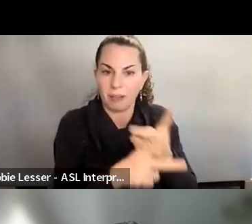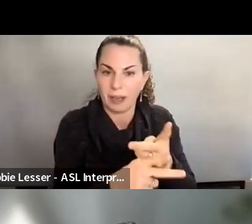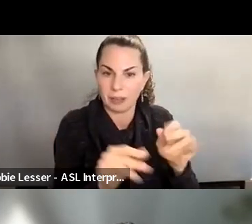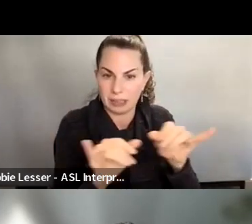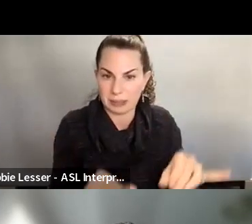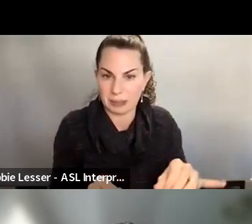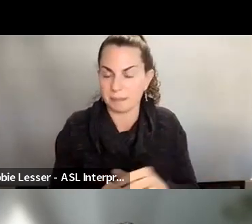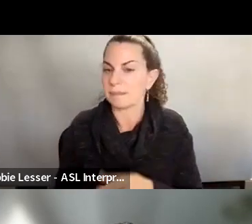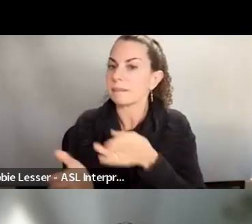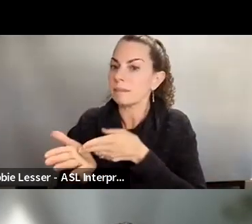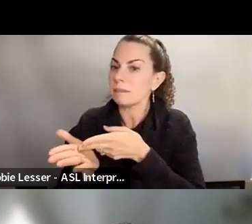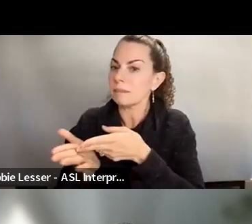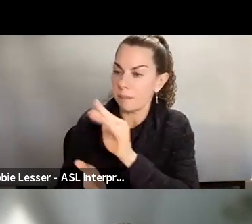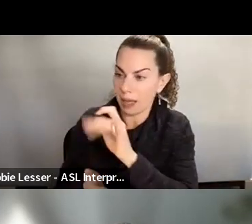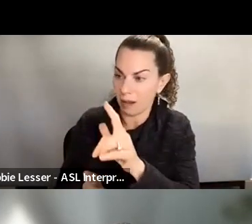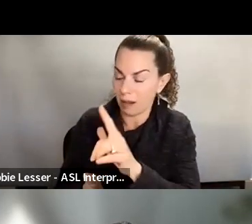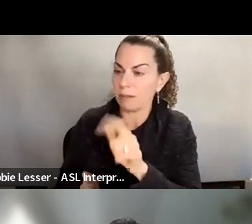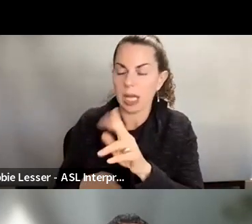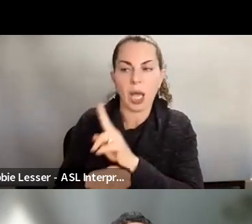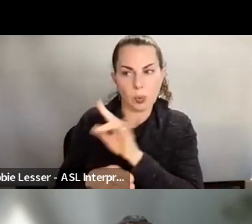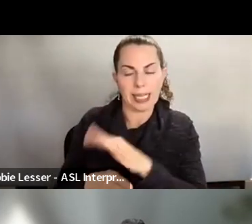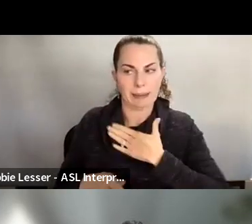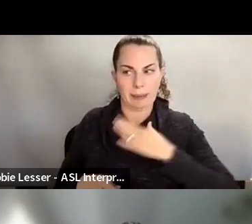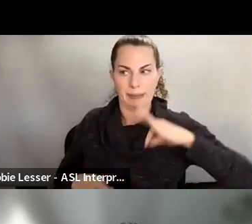things I used as well to my benefit. I'd say,